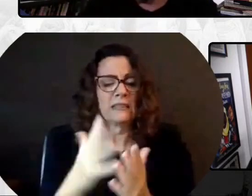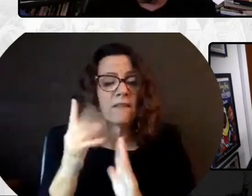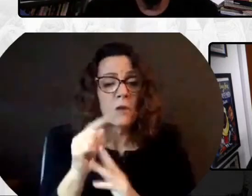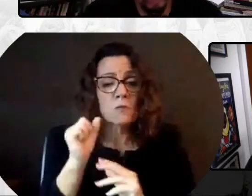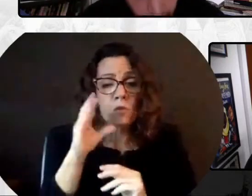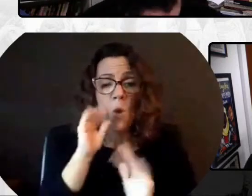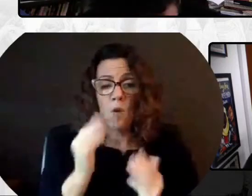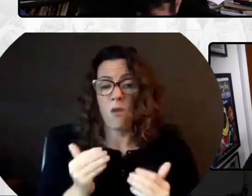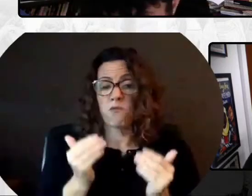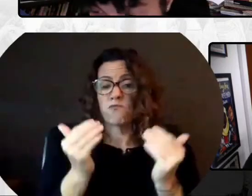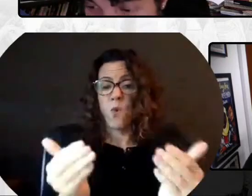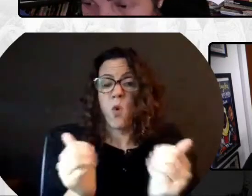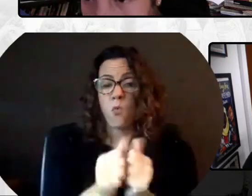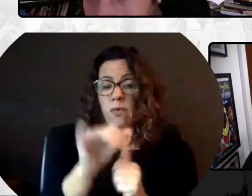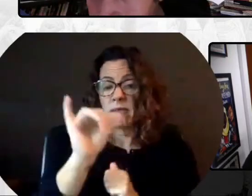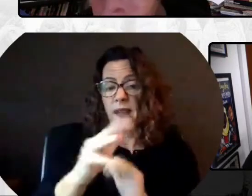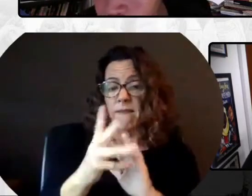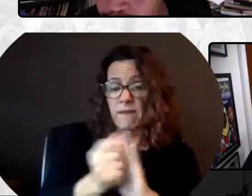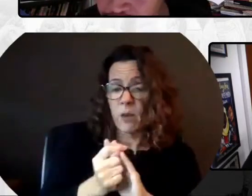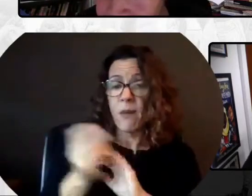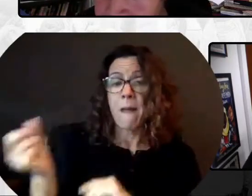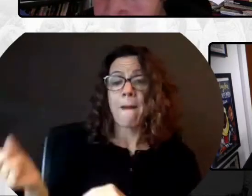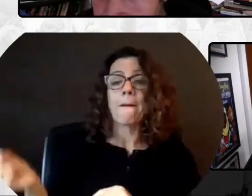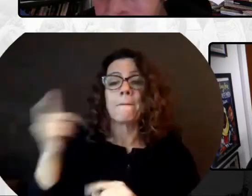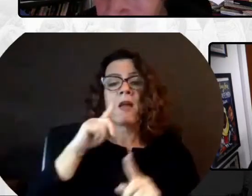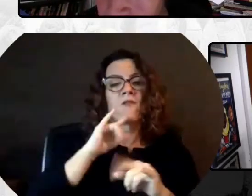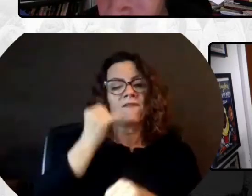and maybe some Q&A if we have time.